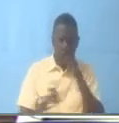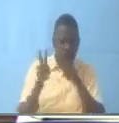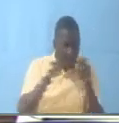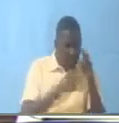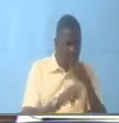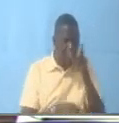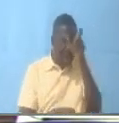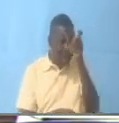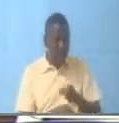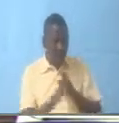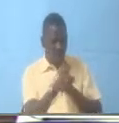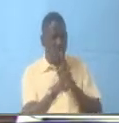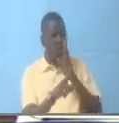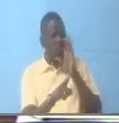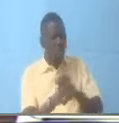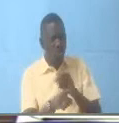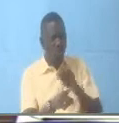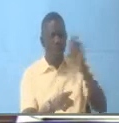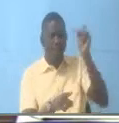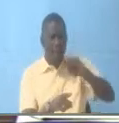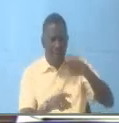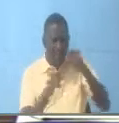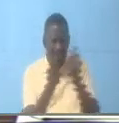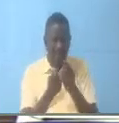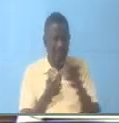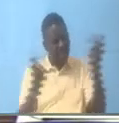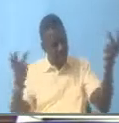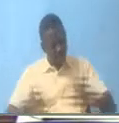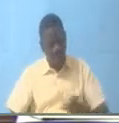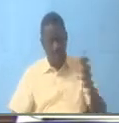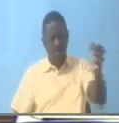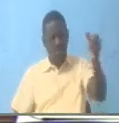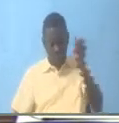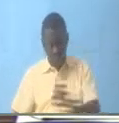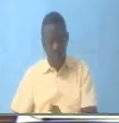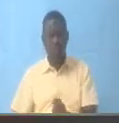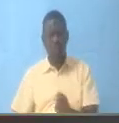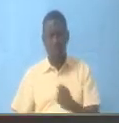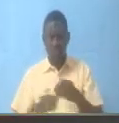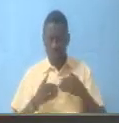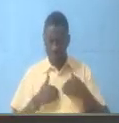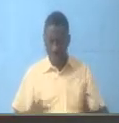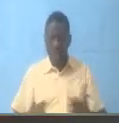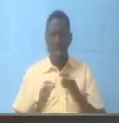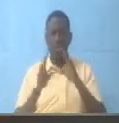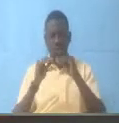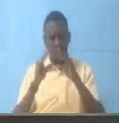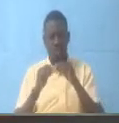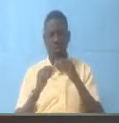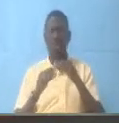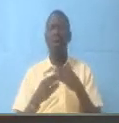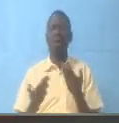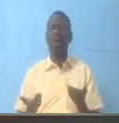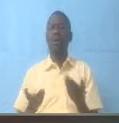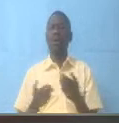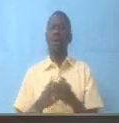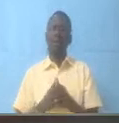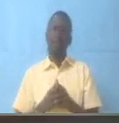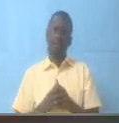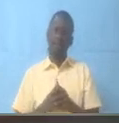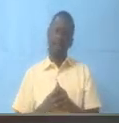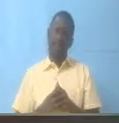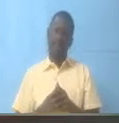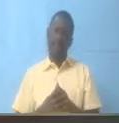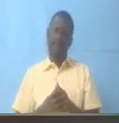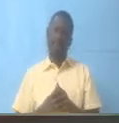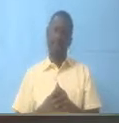that particular incident and subpoena them to appear before it and testify. Comme ka demee na noonu nag warugal la woon pour jàmbur yooyu ñu tànn ñuy def